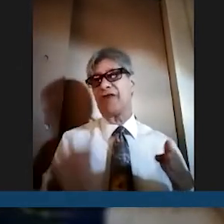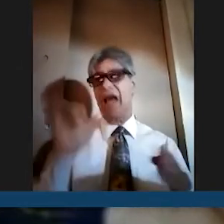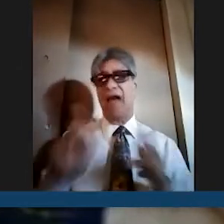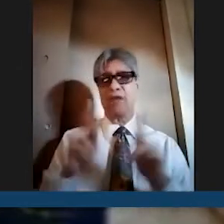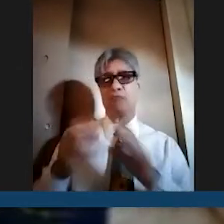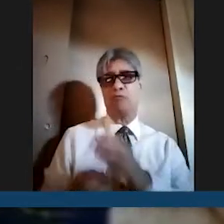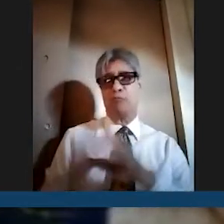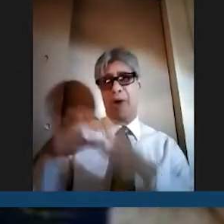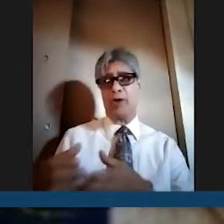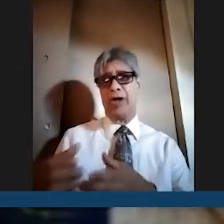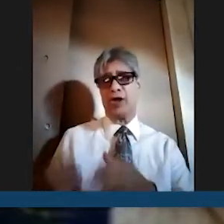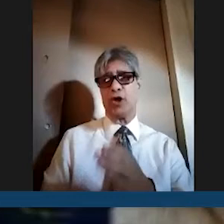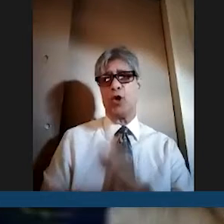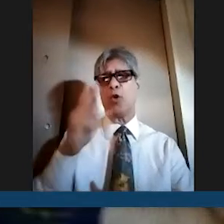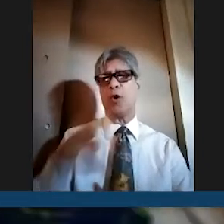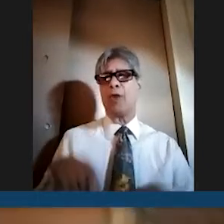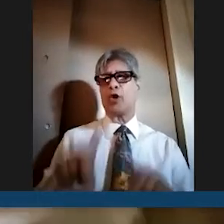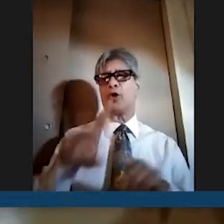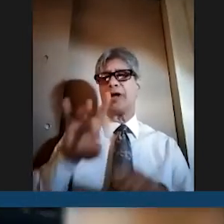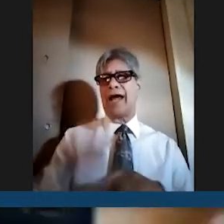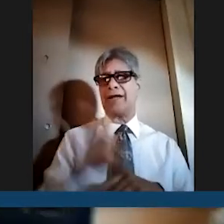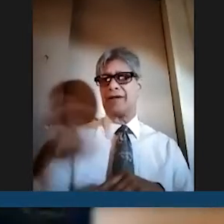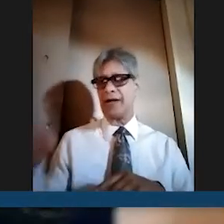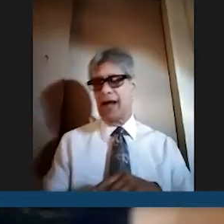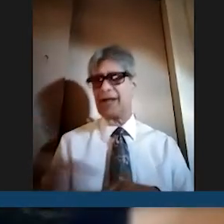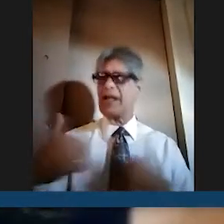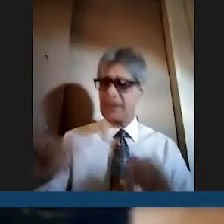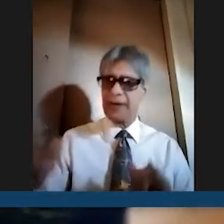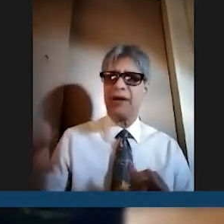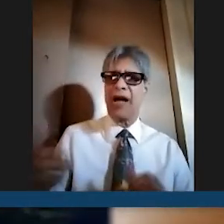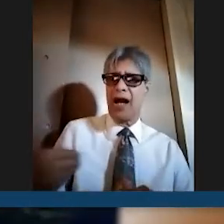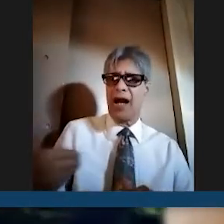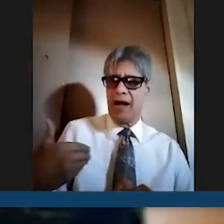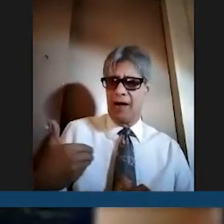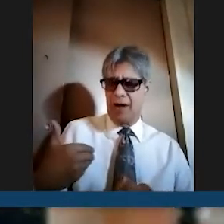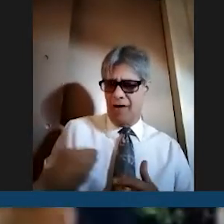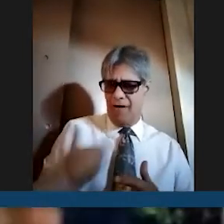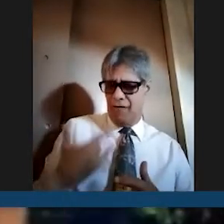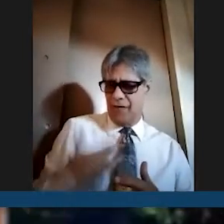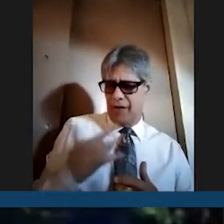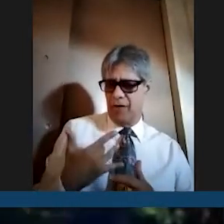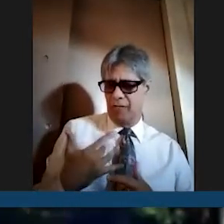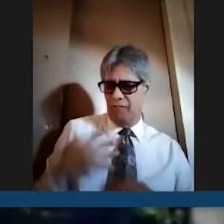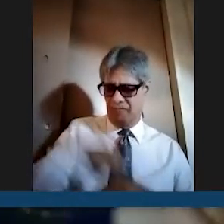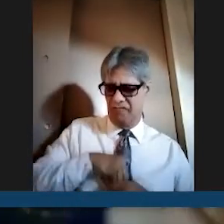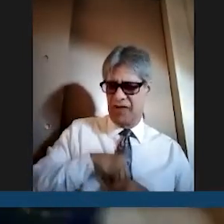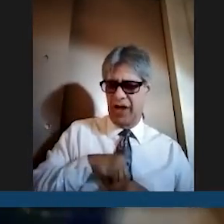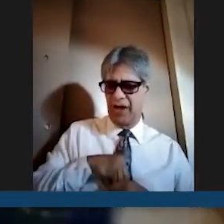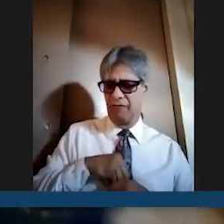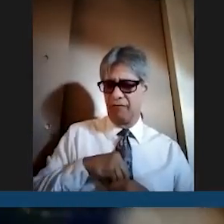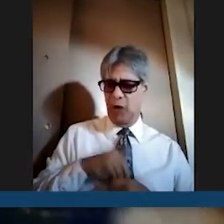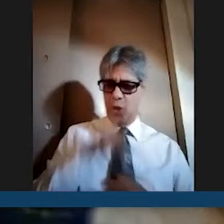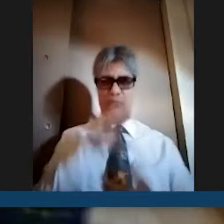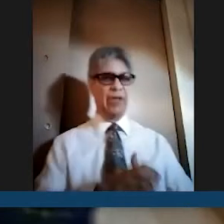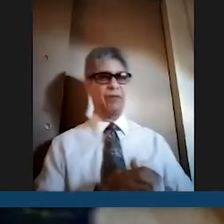90s. And, you know, they still kind of have internalized that belief that their voice doesn't matter, right? And